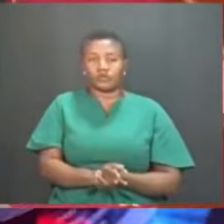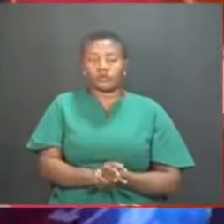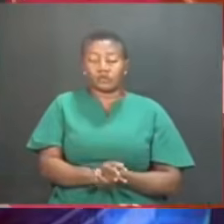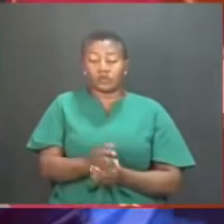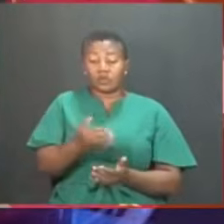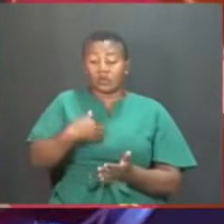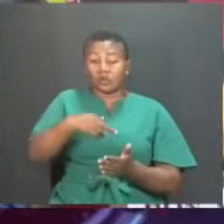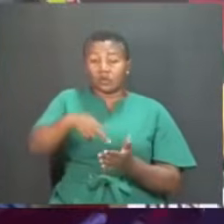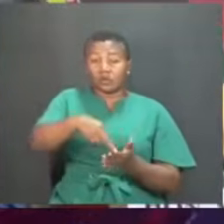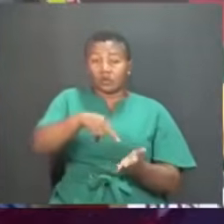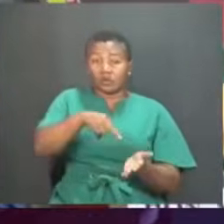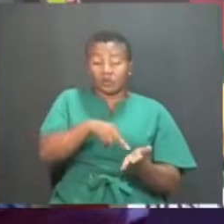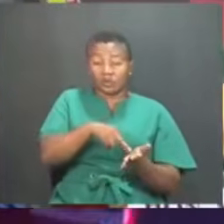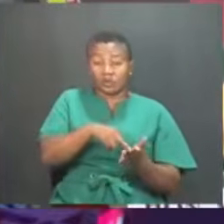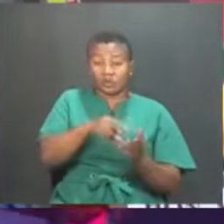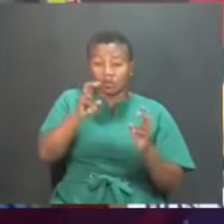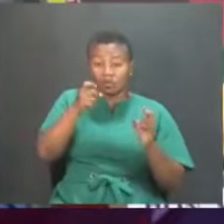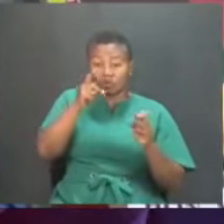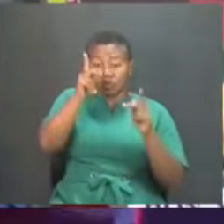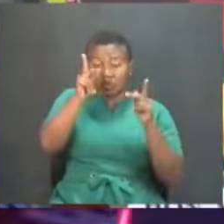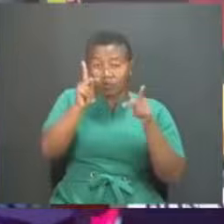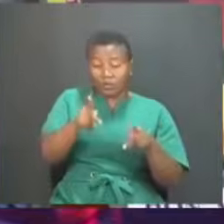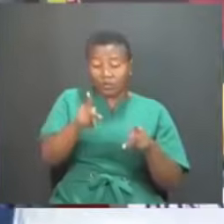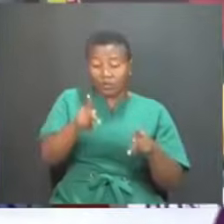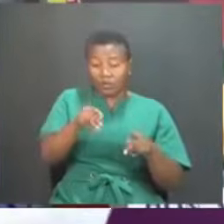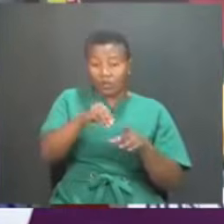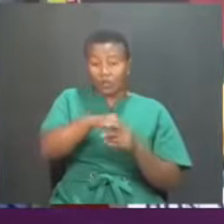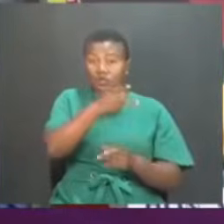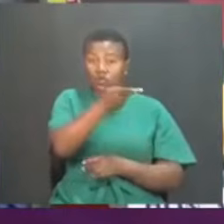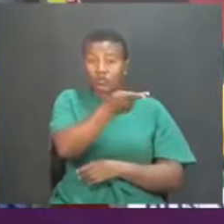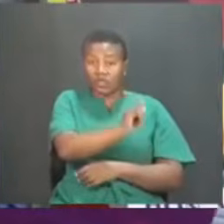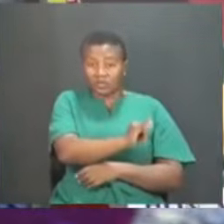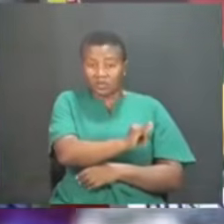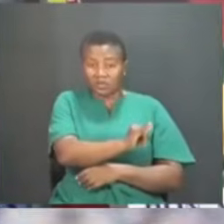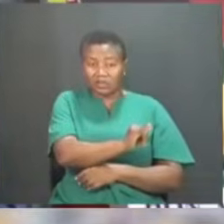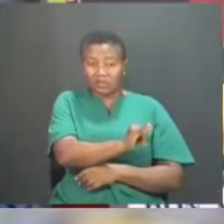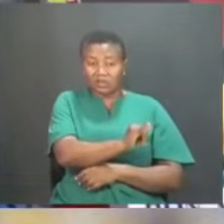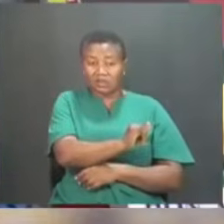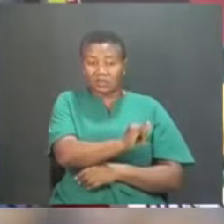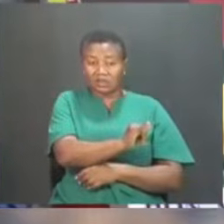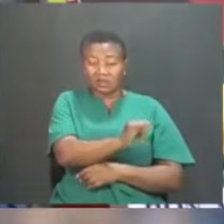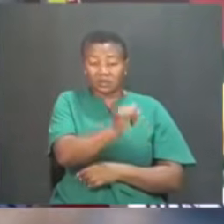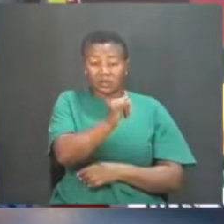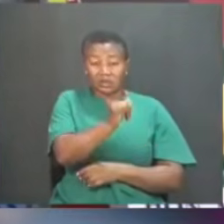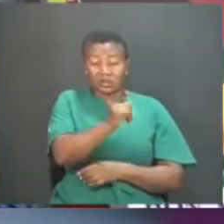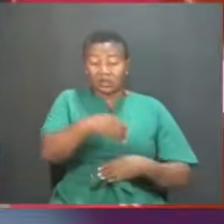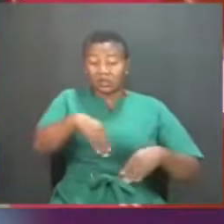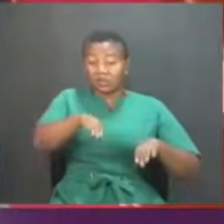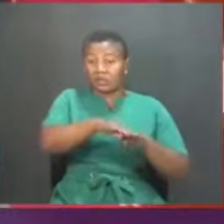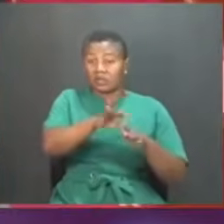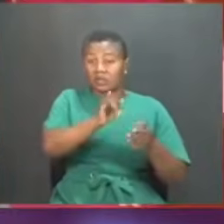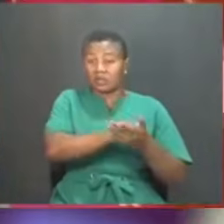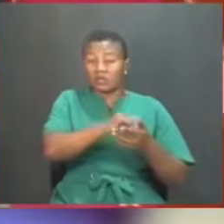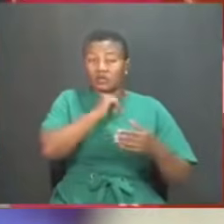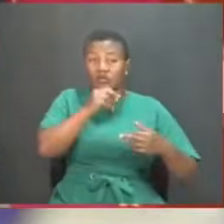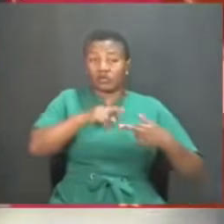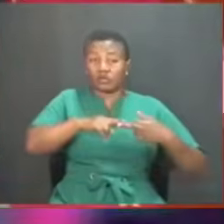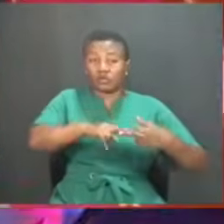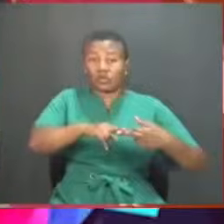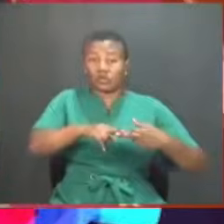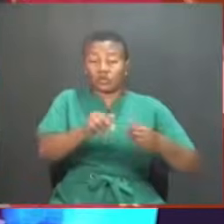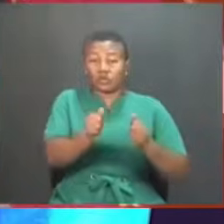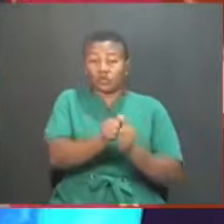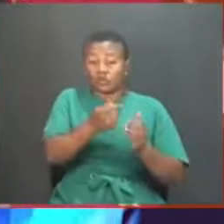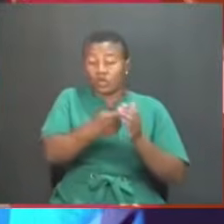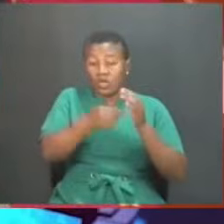reported case of 1 person hospitalized at the Kumasi Recruitment Center, though that incident is unrelated to the stampede in